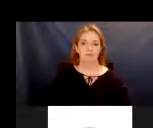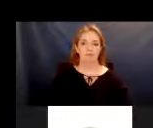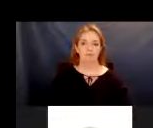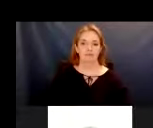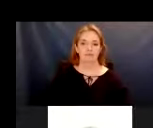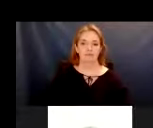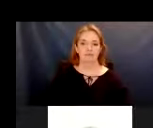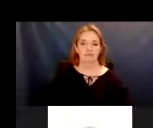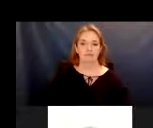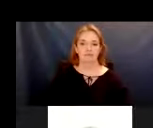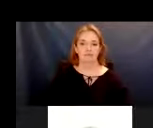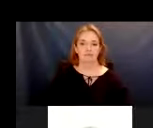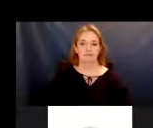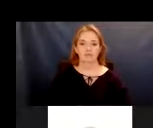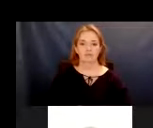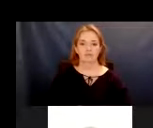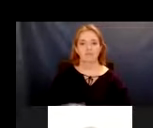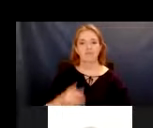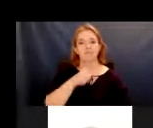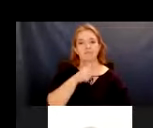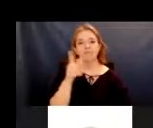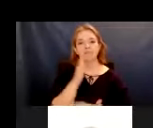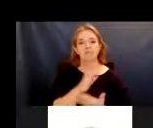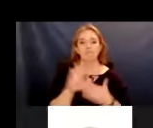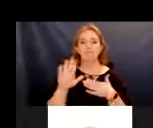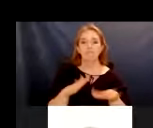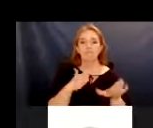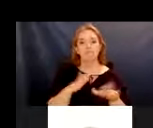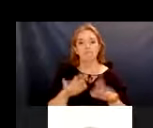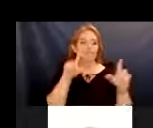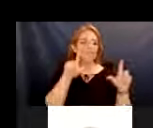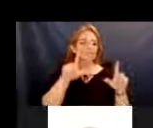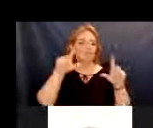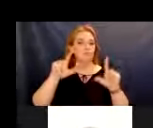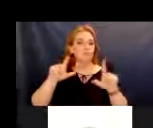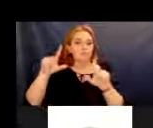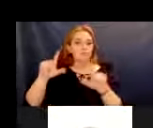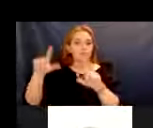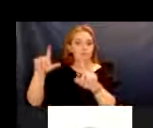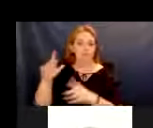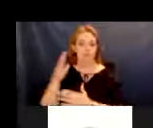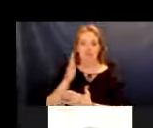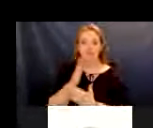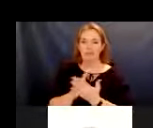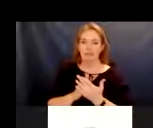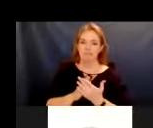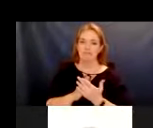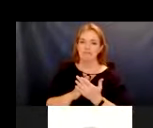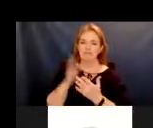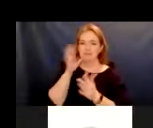these are some of those. I think some of them may show up in some of these photos.